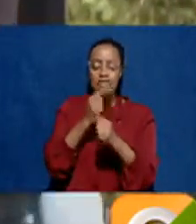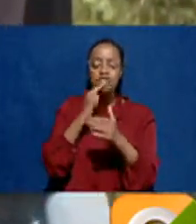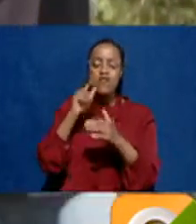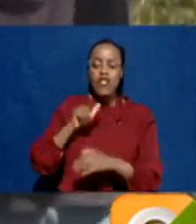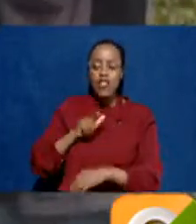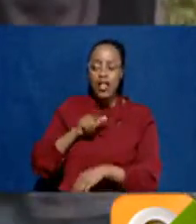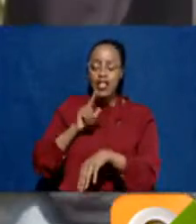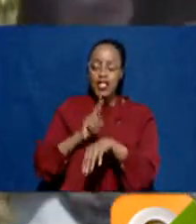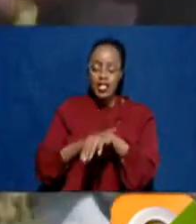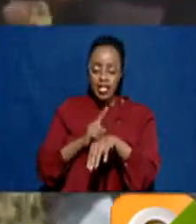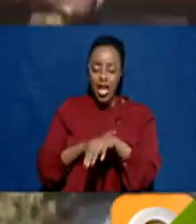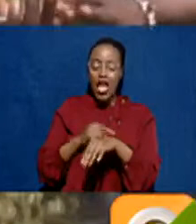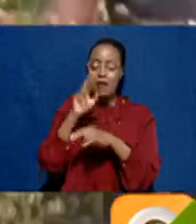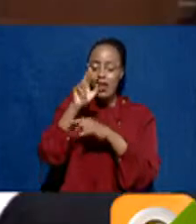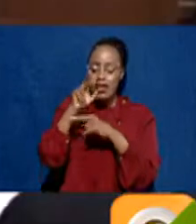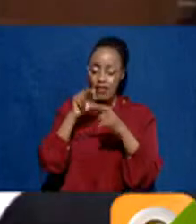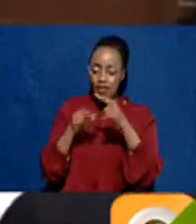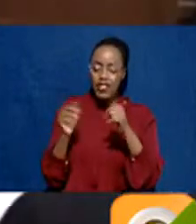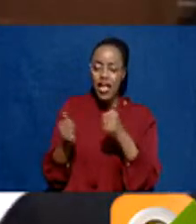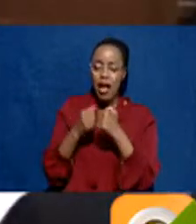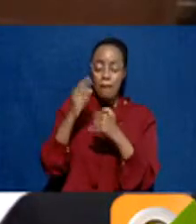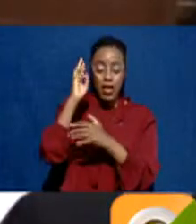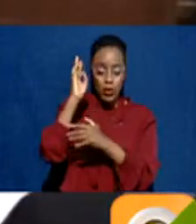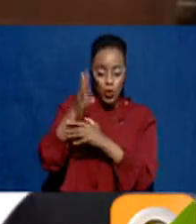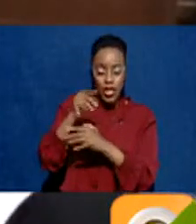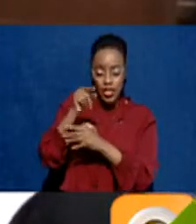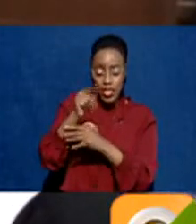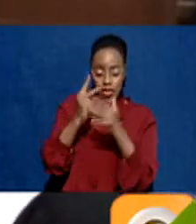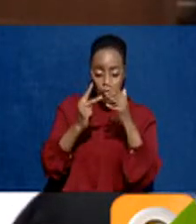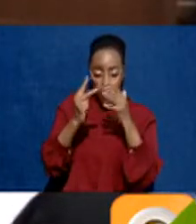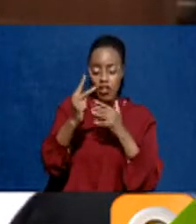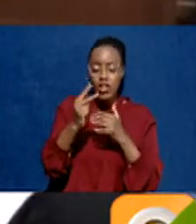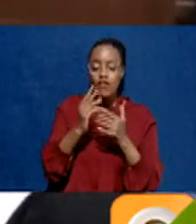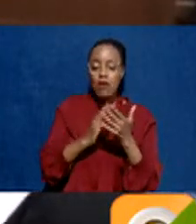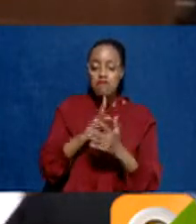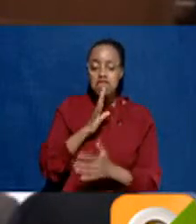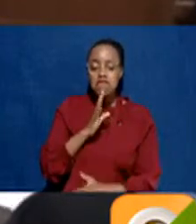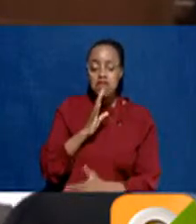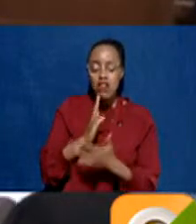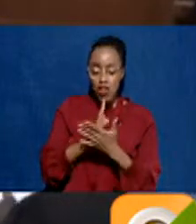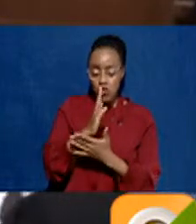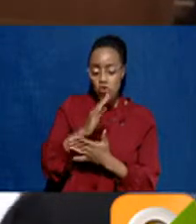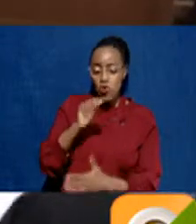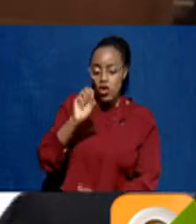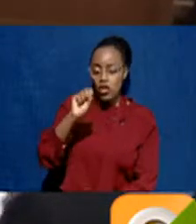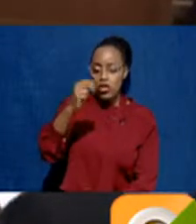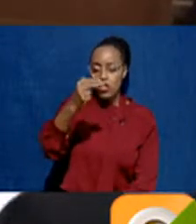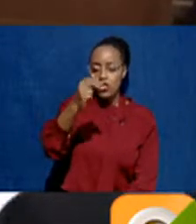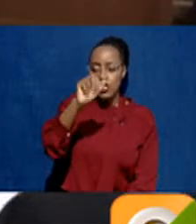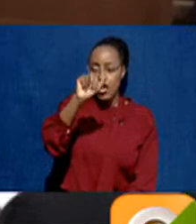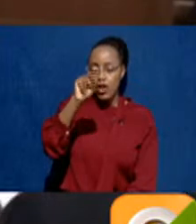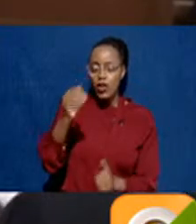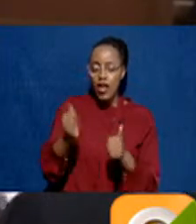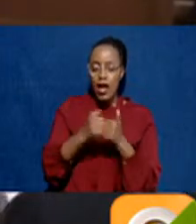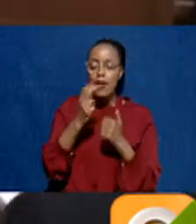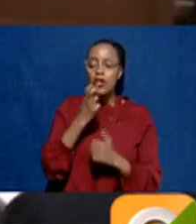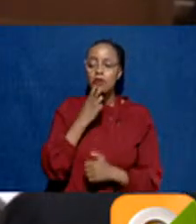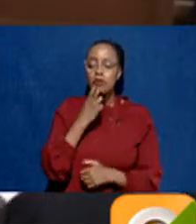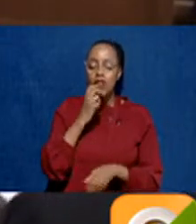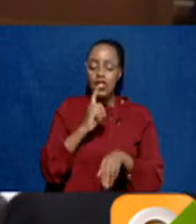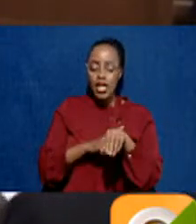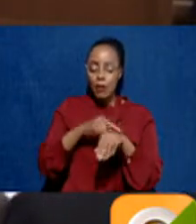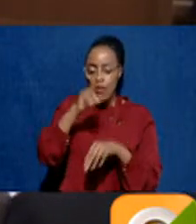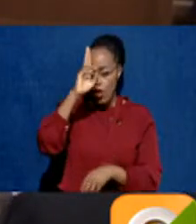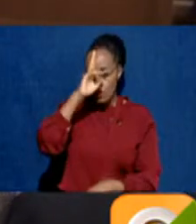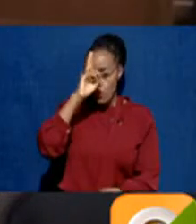time of reckoning was bound to come. That prophetic utterance by Sharon being fulfilled in court on Tuesday when